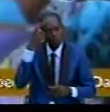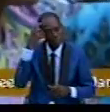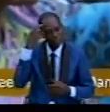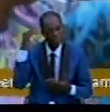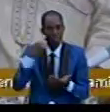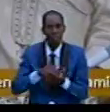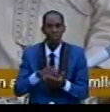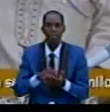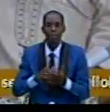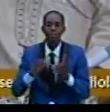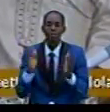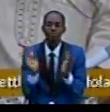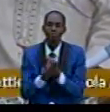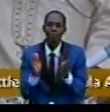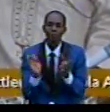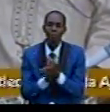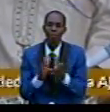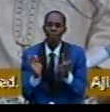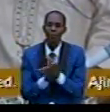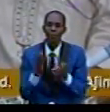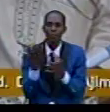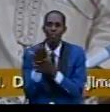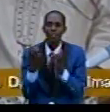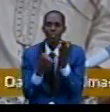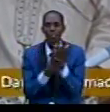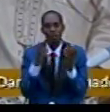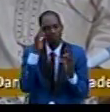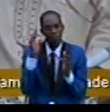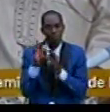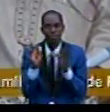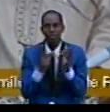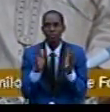Put your hands together for Jesus.